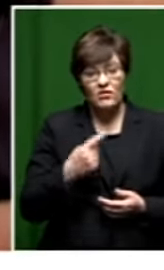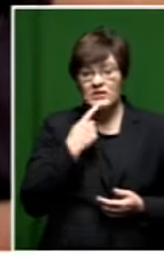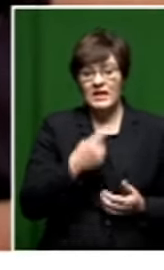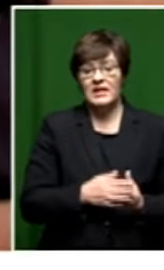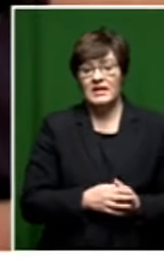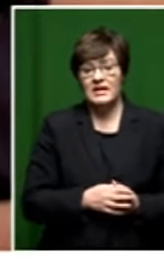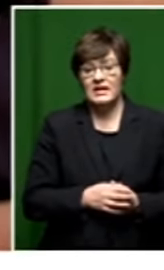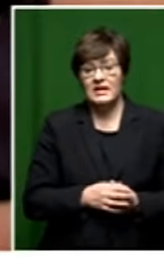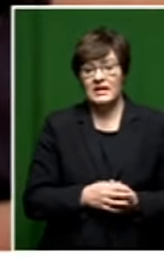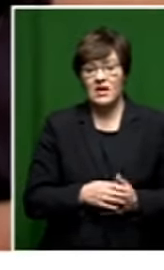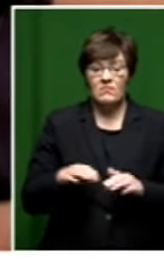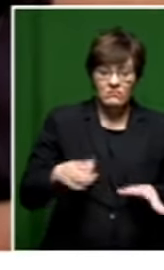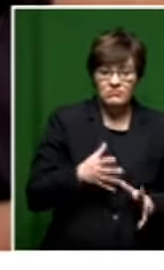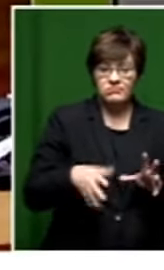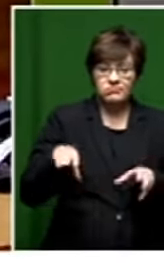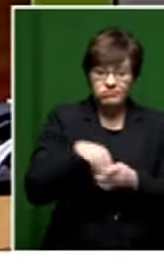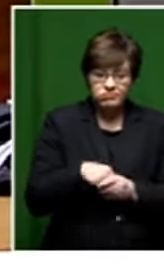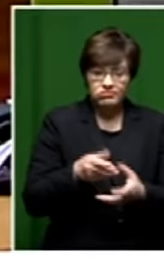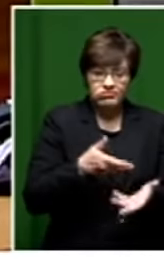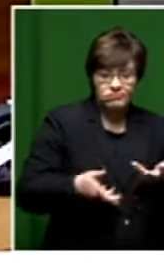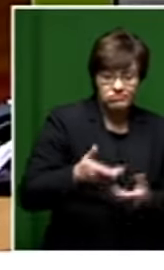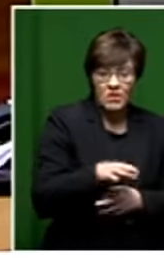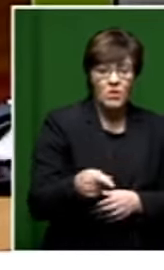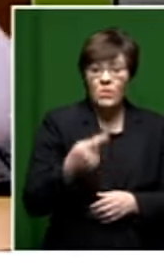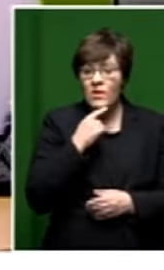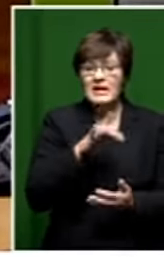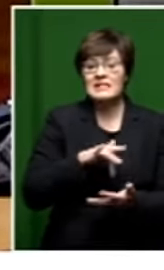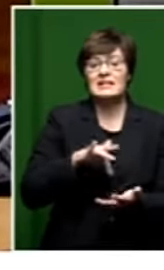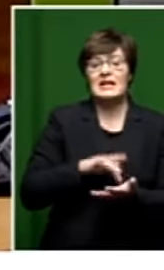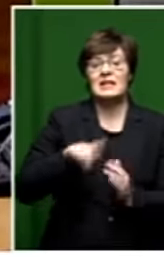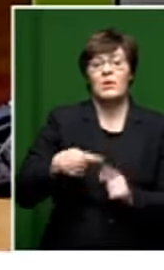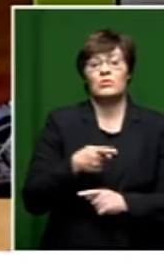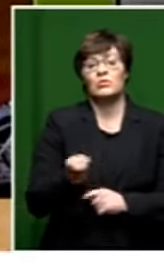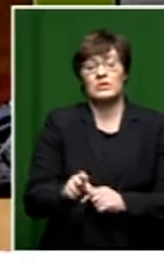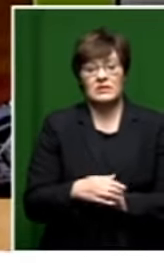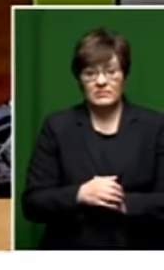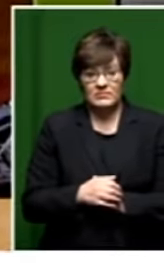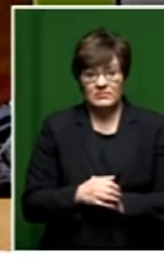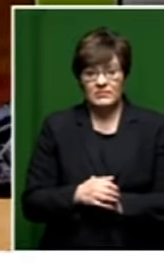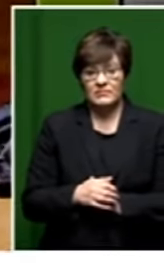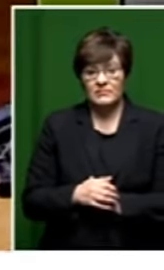talk about these robust engagements, what do they center around with the banks?